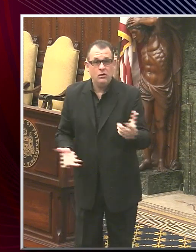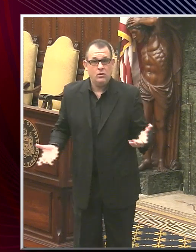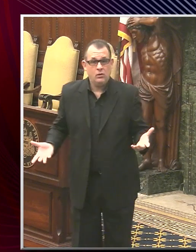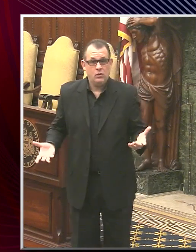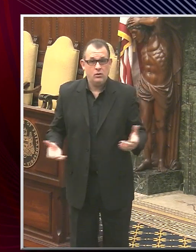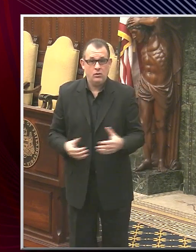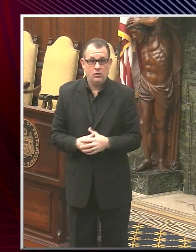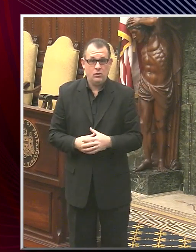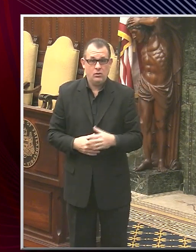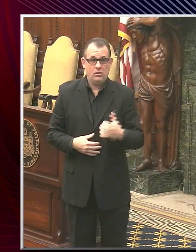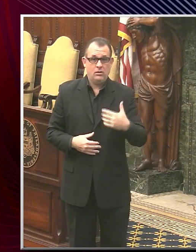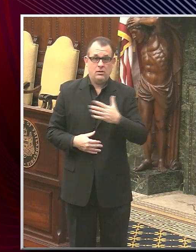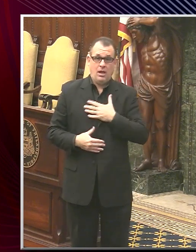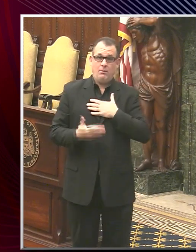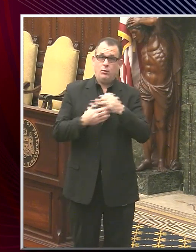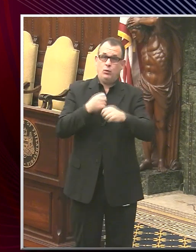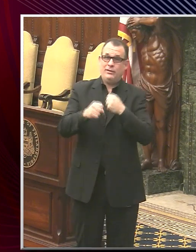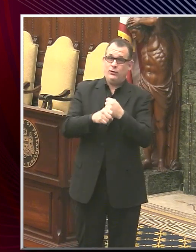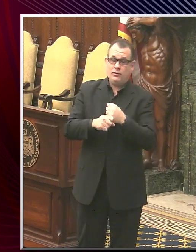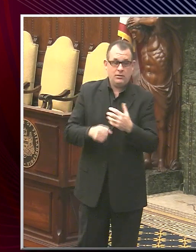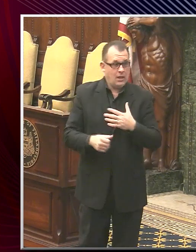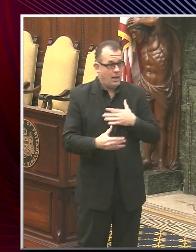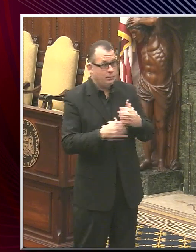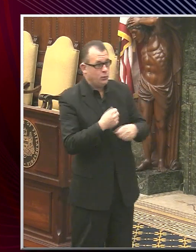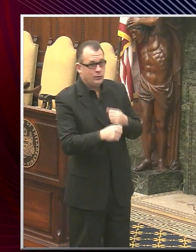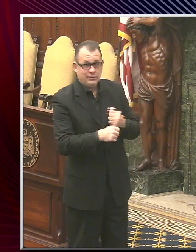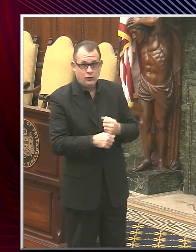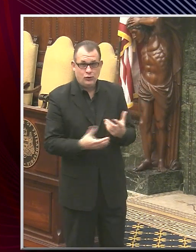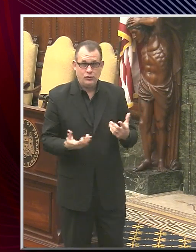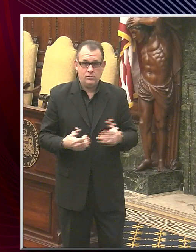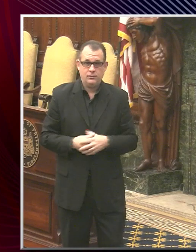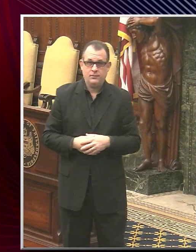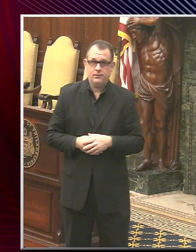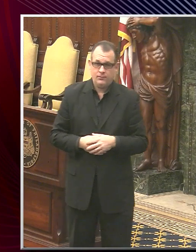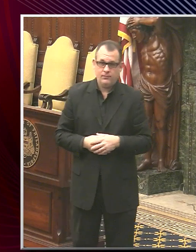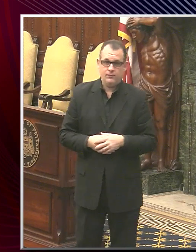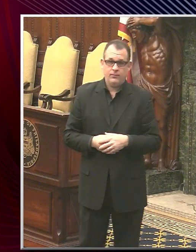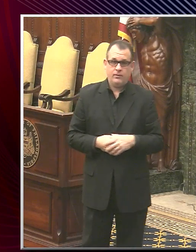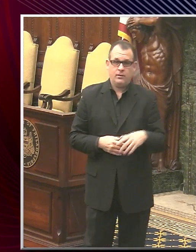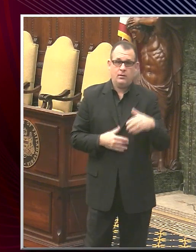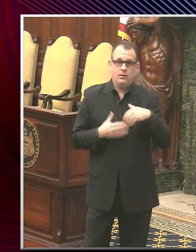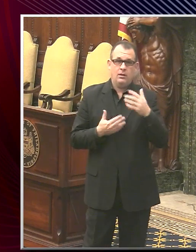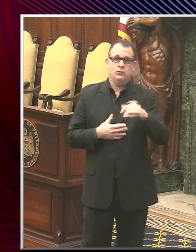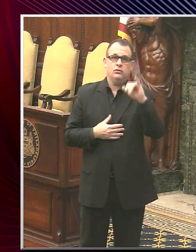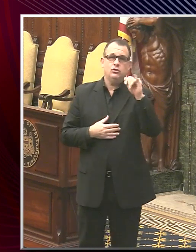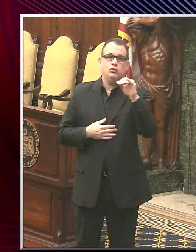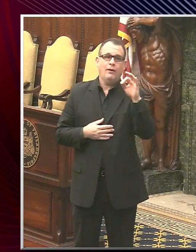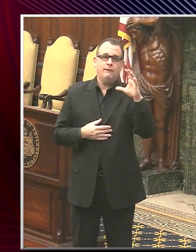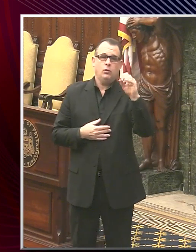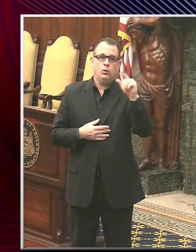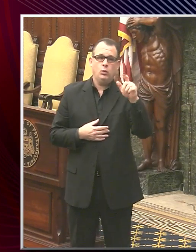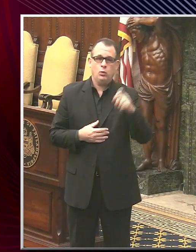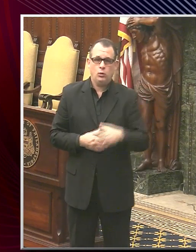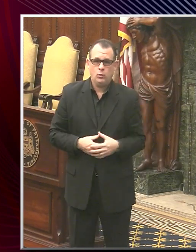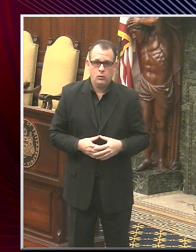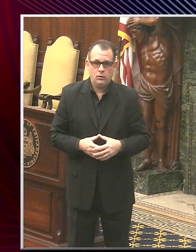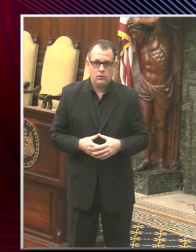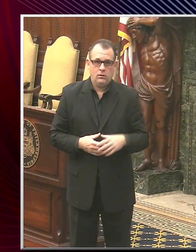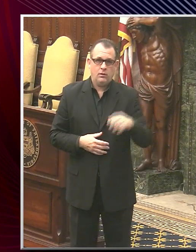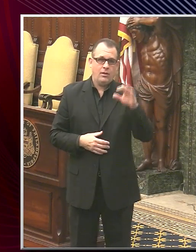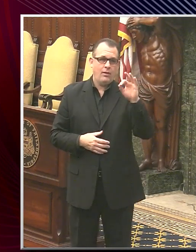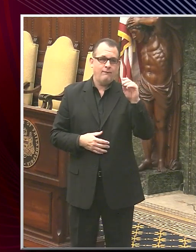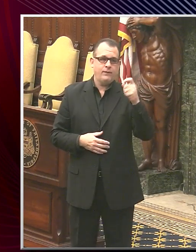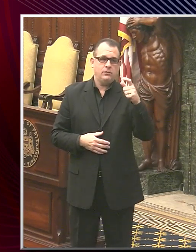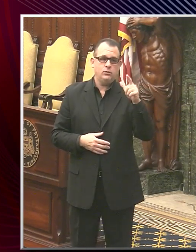New Year. Happy New Year. Thank you, Mitch. Next up, we have Jeff Cole at Fox 29. Jeff, you should be able to unmute and ask